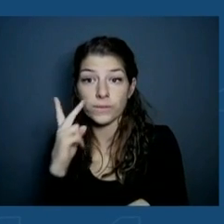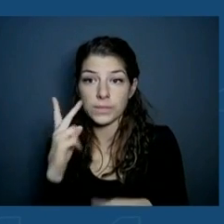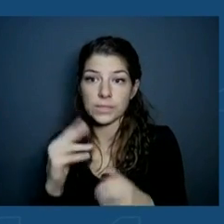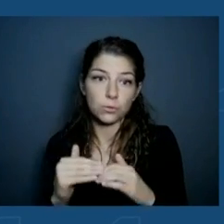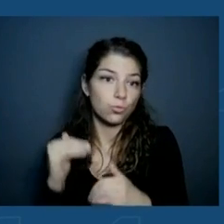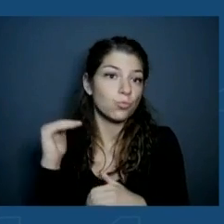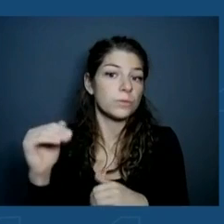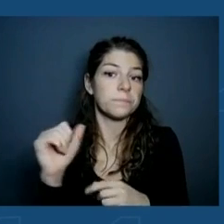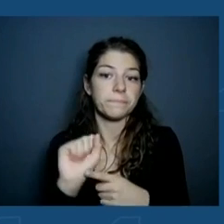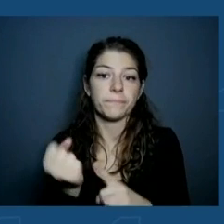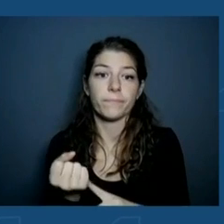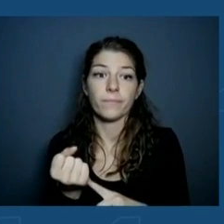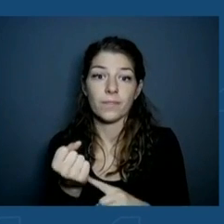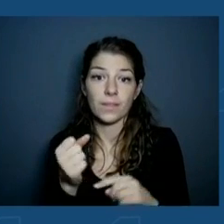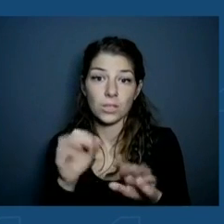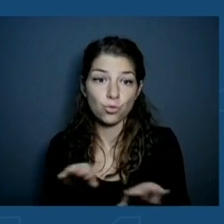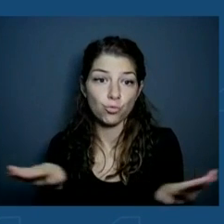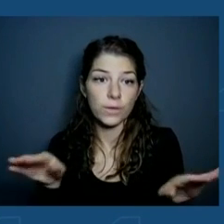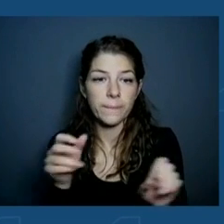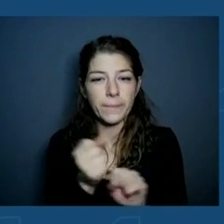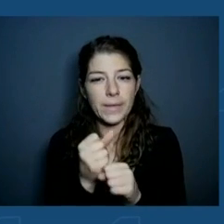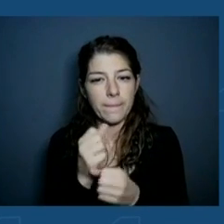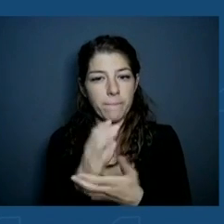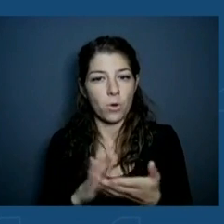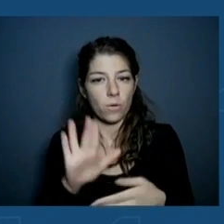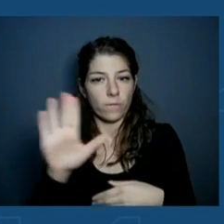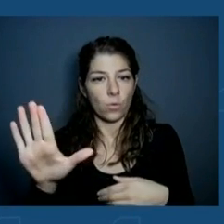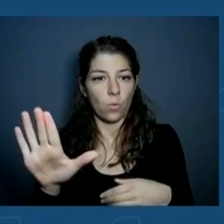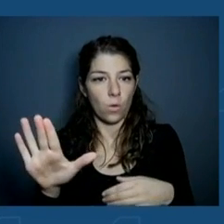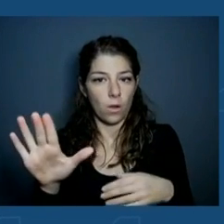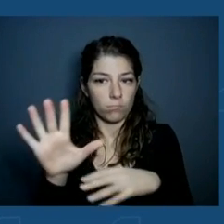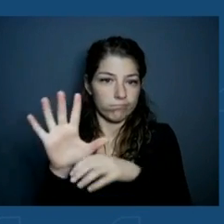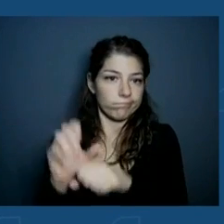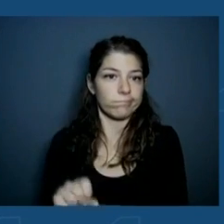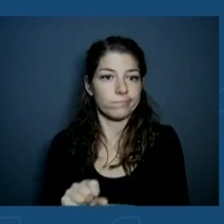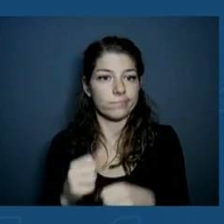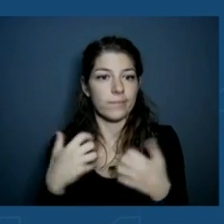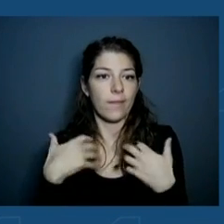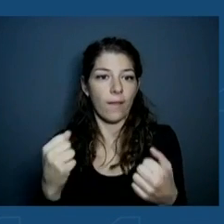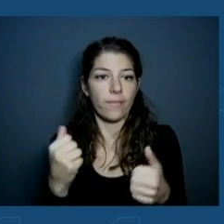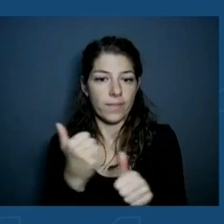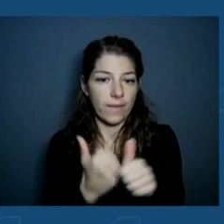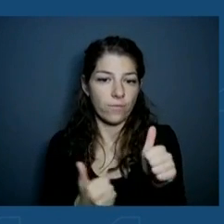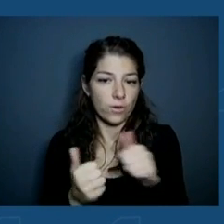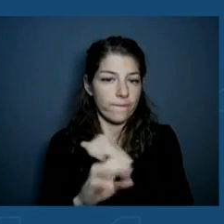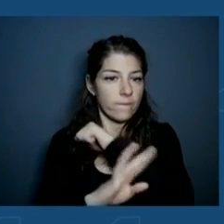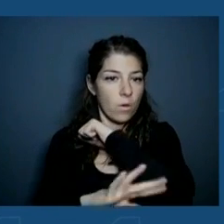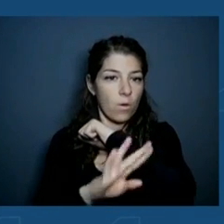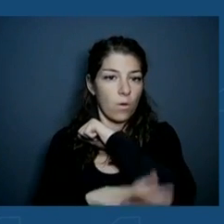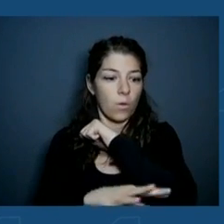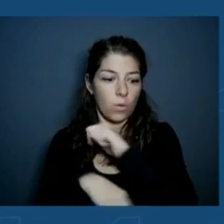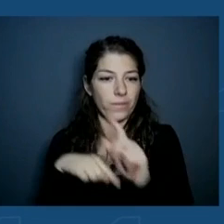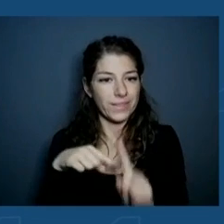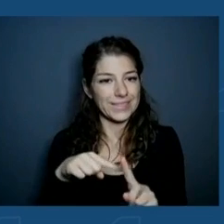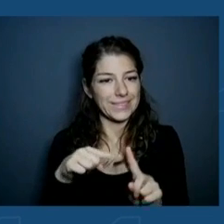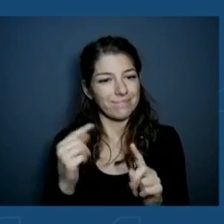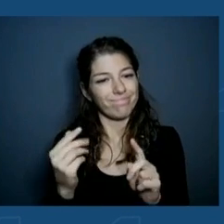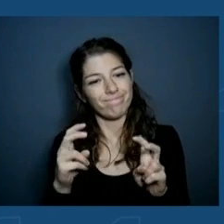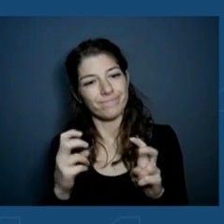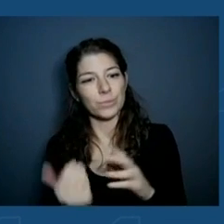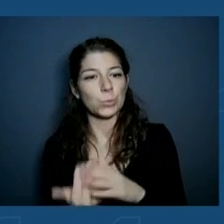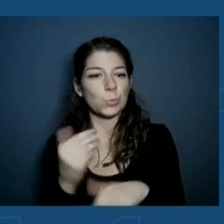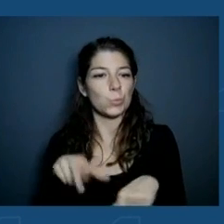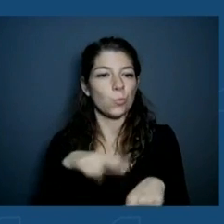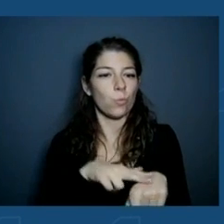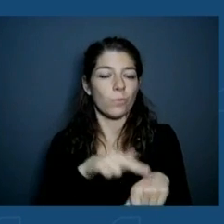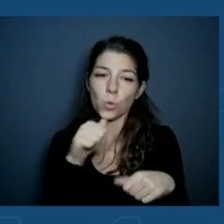especially in our children. Make this part of your routine health maintenance every fall because this is the new normal. Not to be afraid of it,